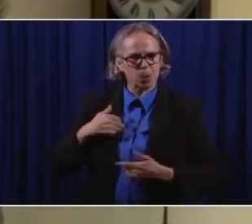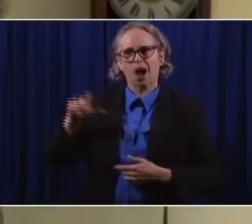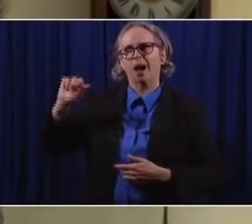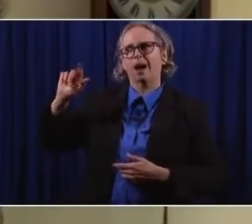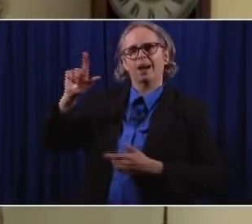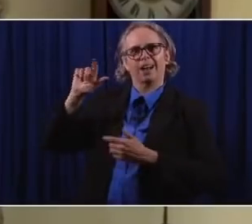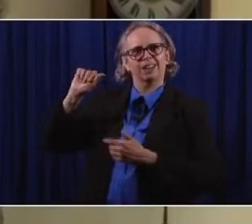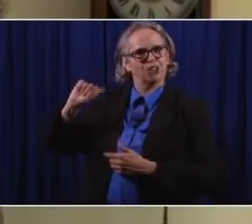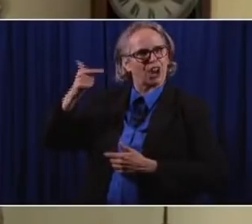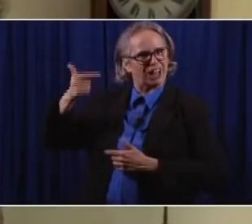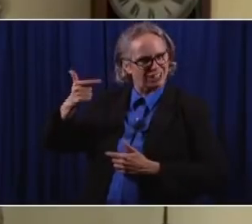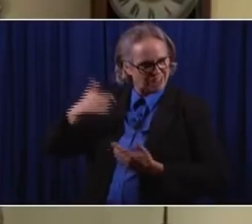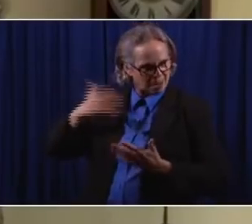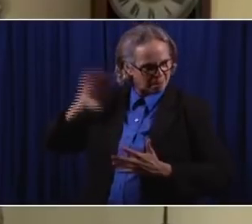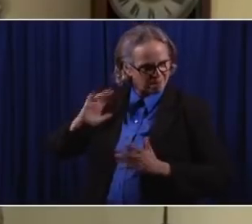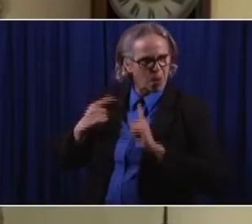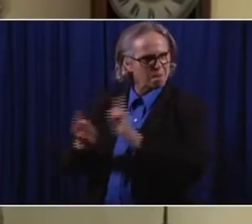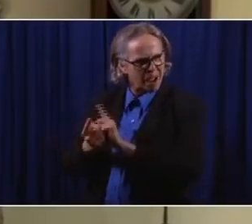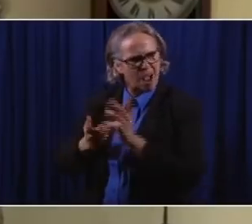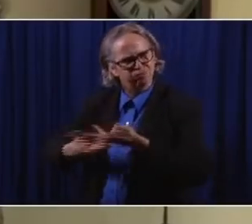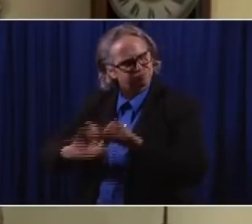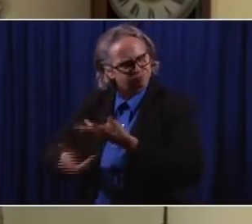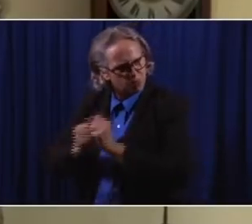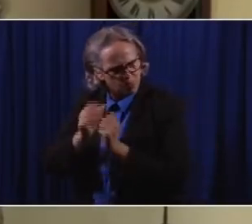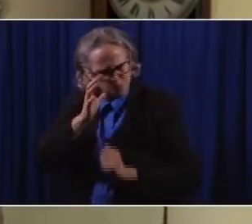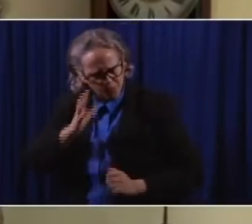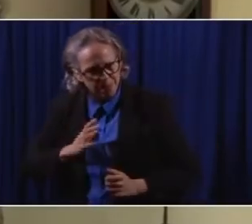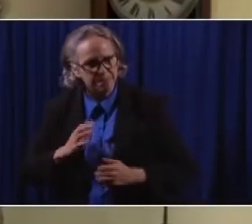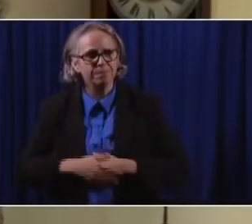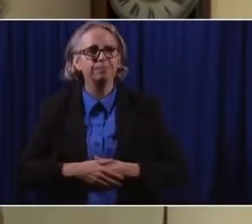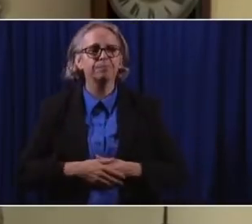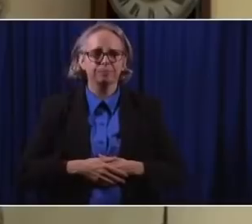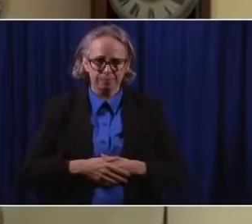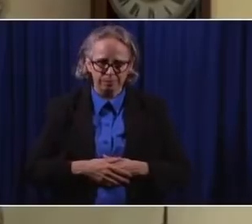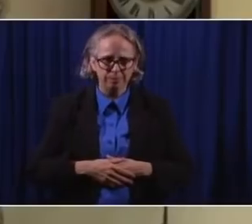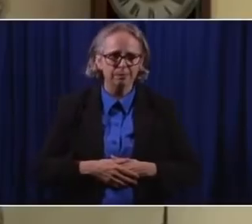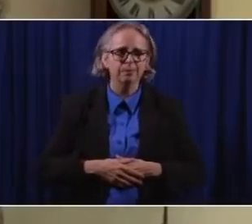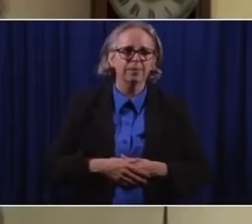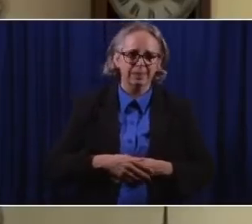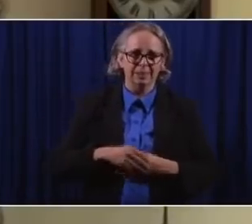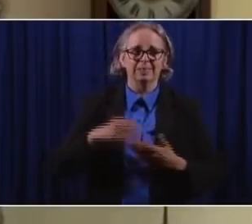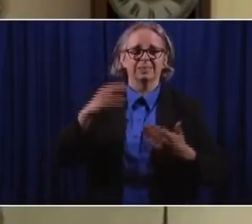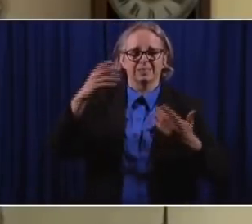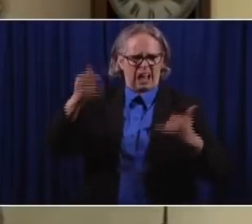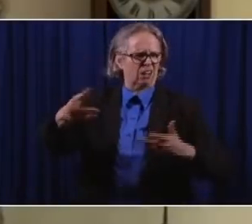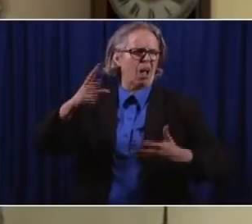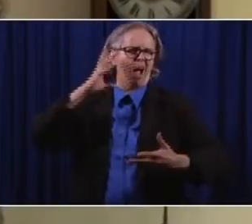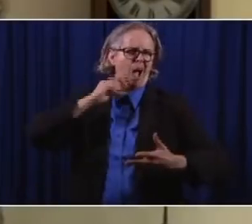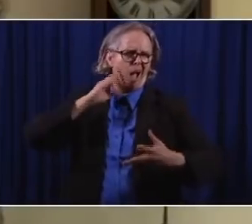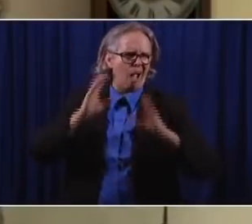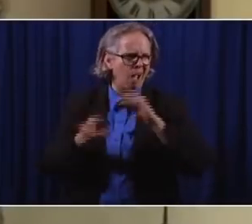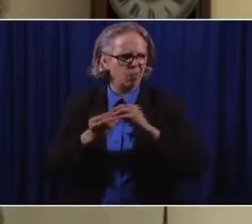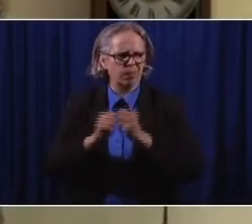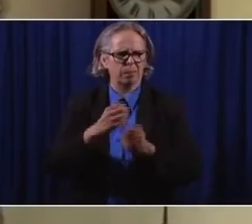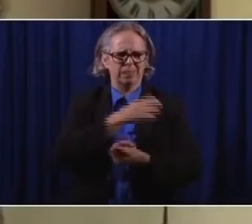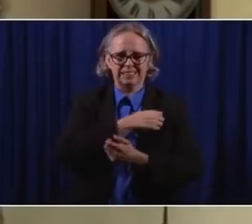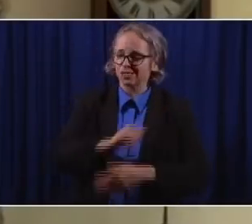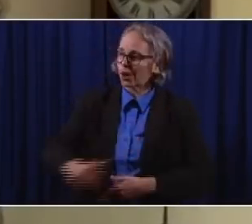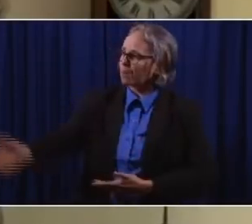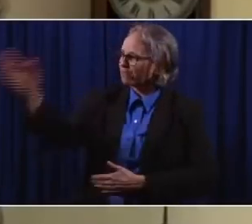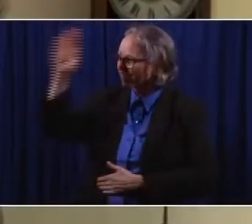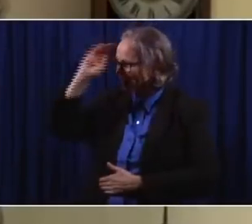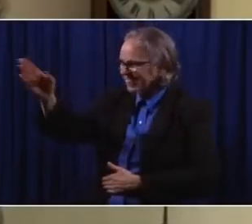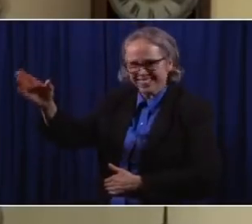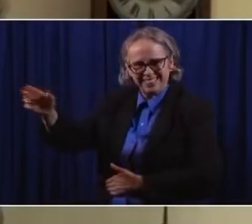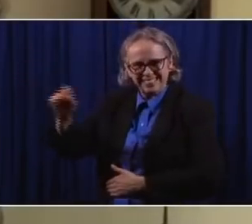Copley Police Department, has been there since 2008. Sarah, can you tell us, we'll